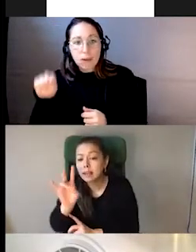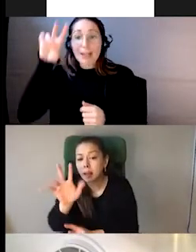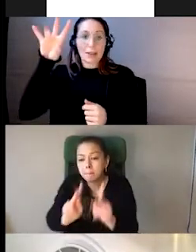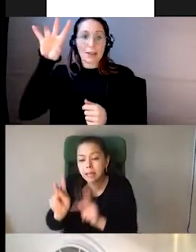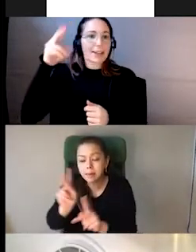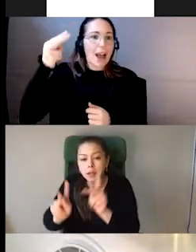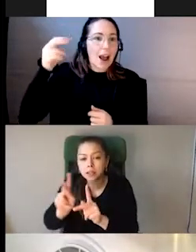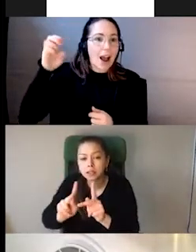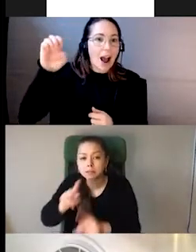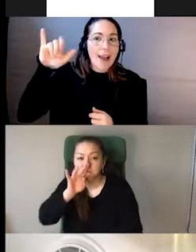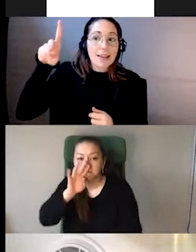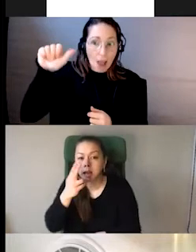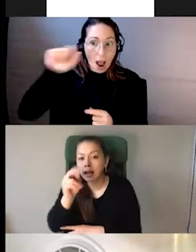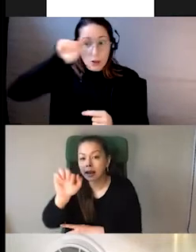to